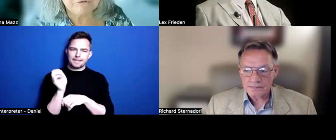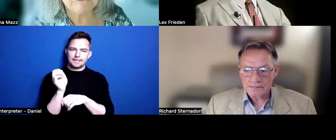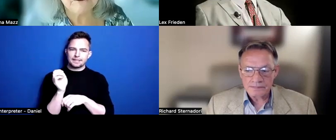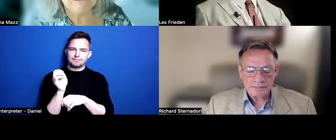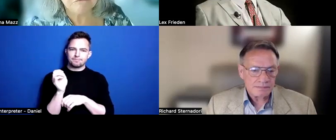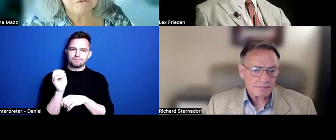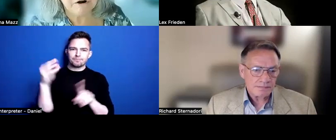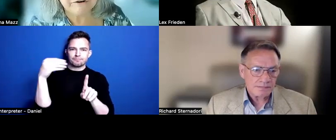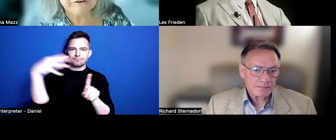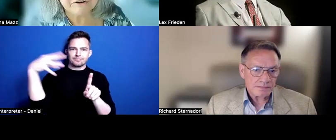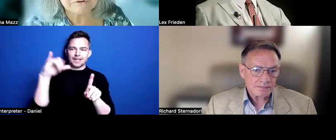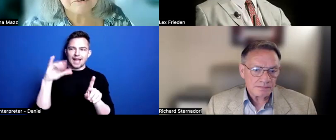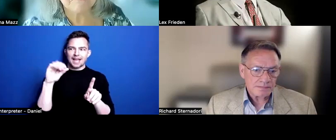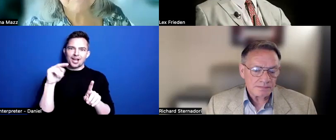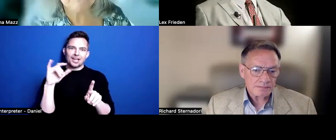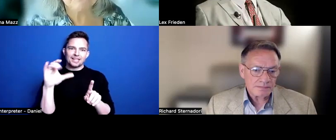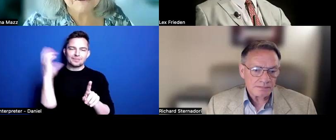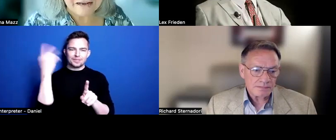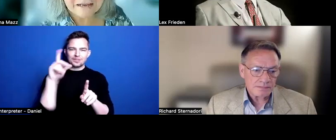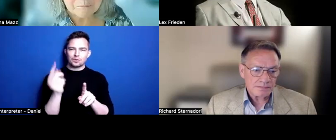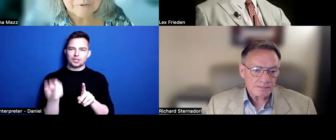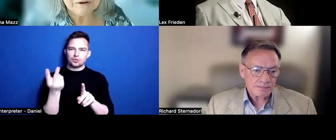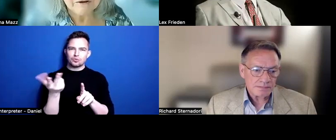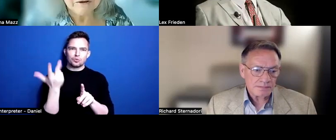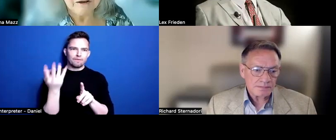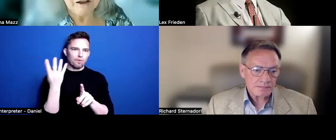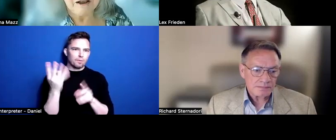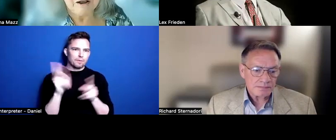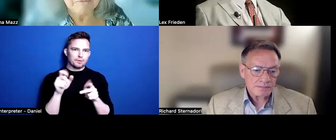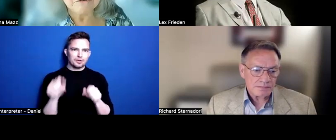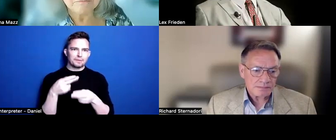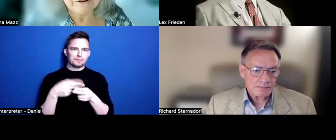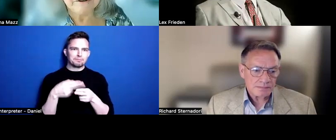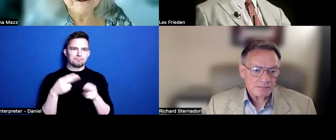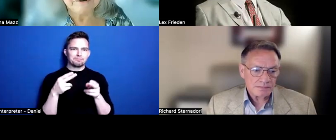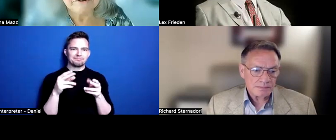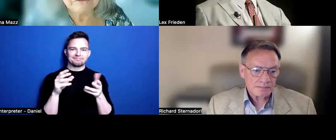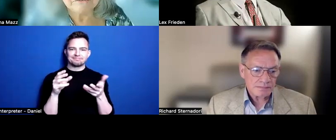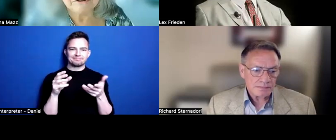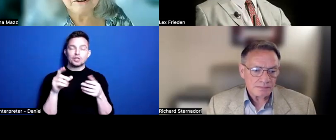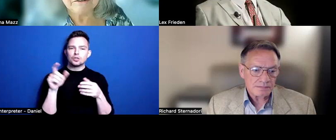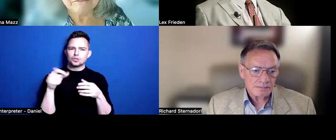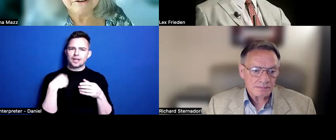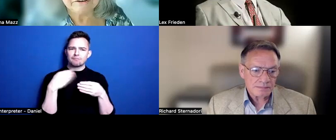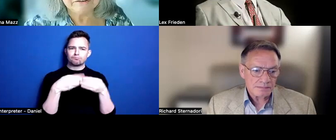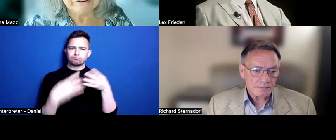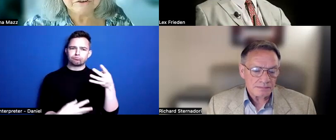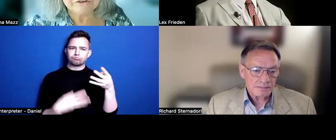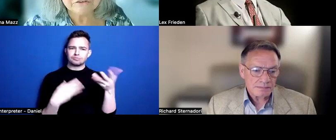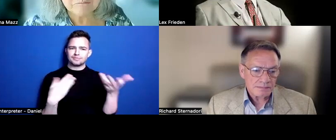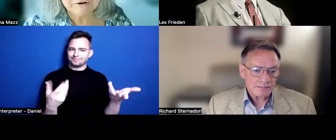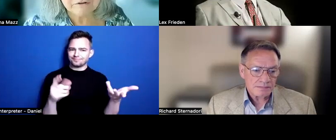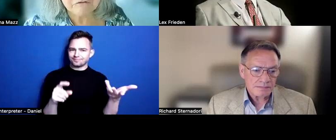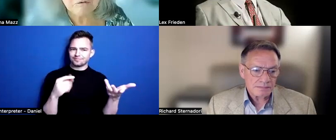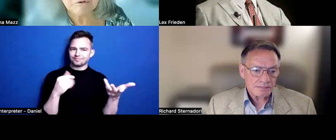only 2 or 3 or 4 architects with disabilities you can name. They should be iconic because of